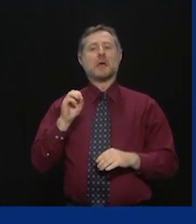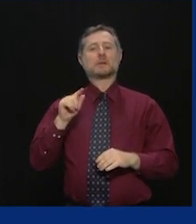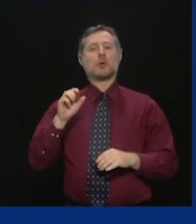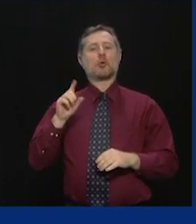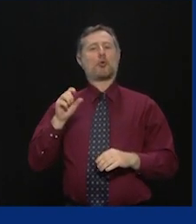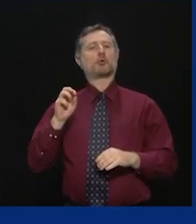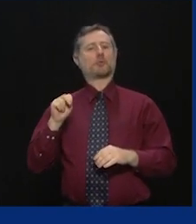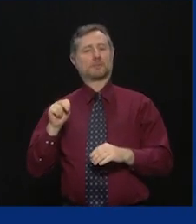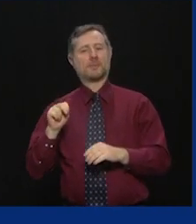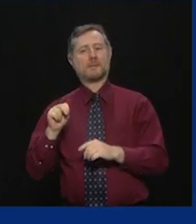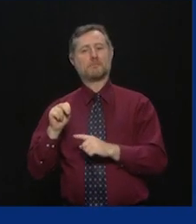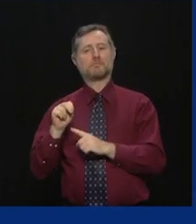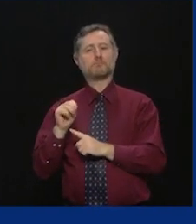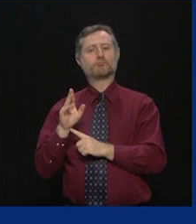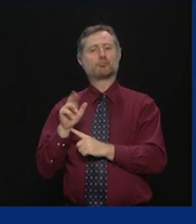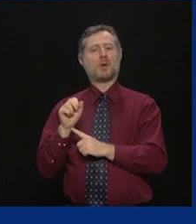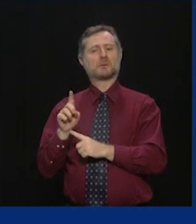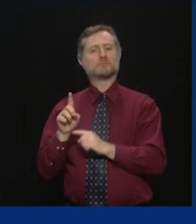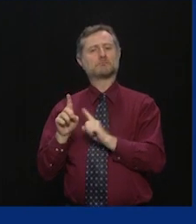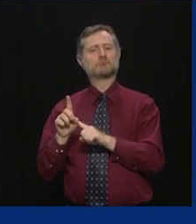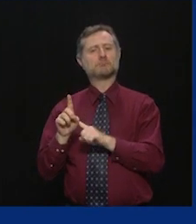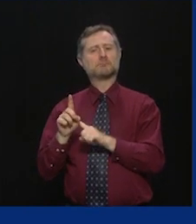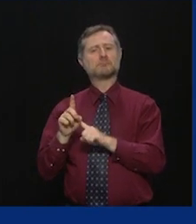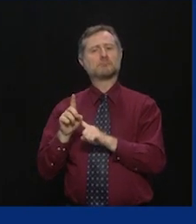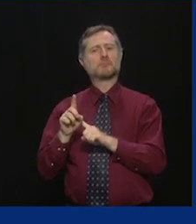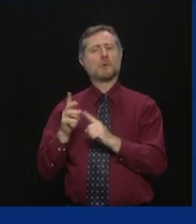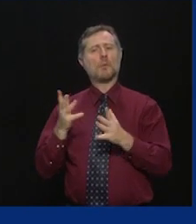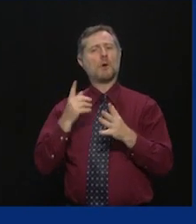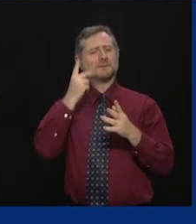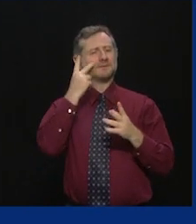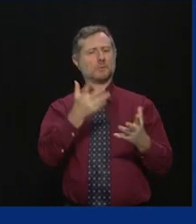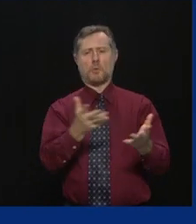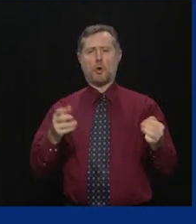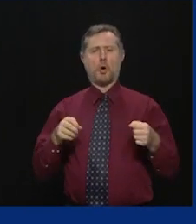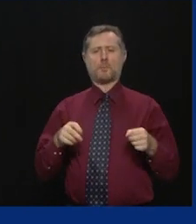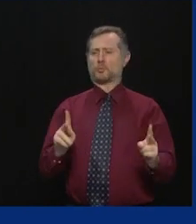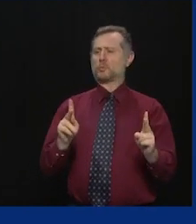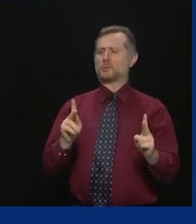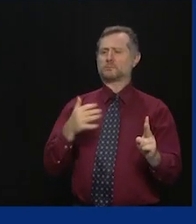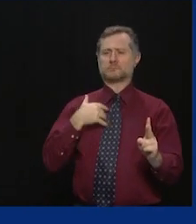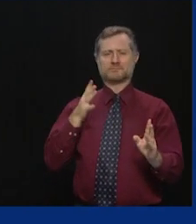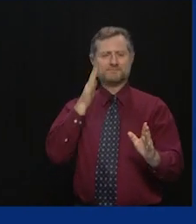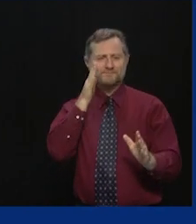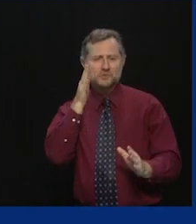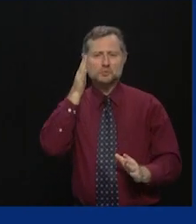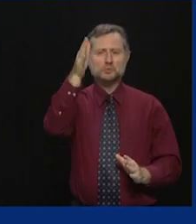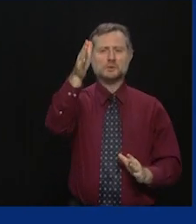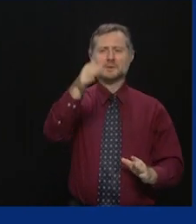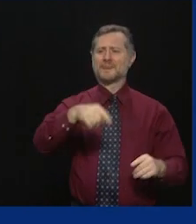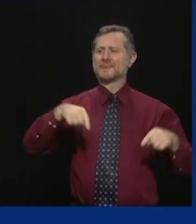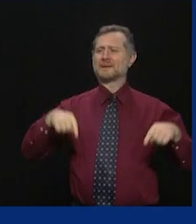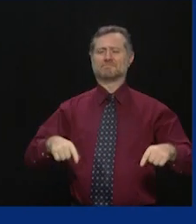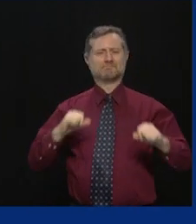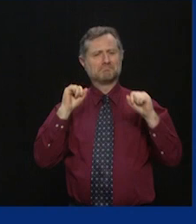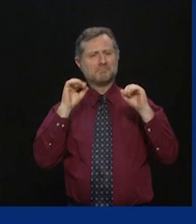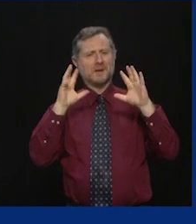an opportunity here to be part of redefining the future of this spectacular community. So to Joe